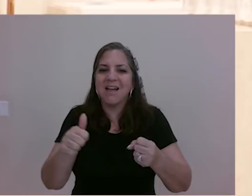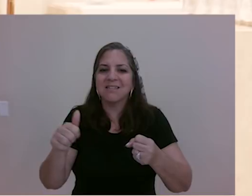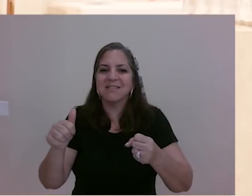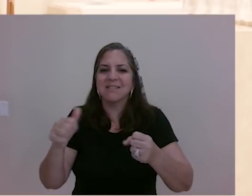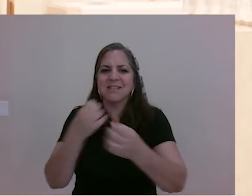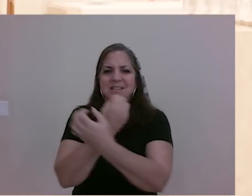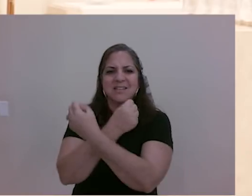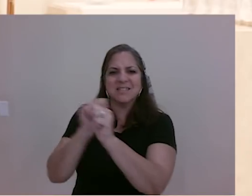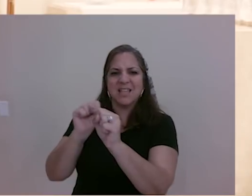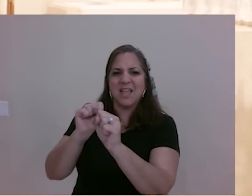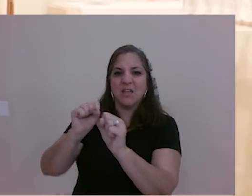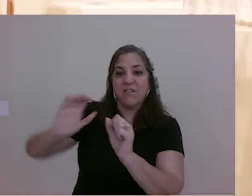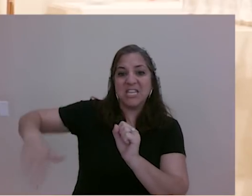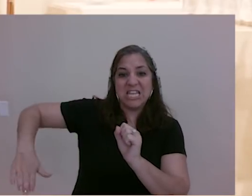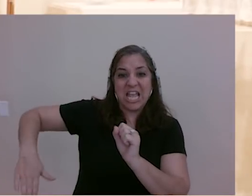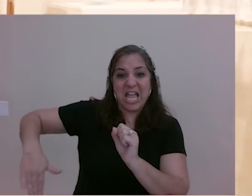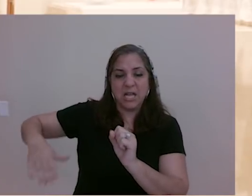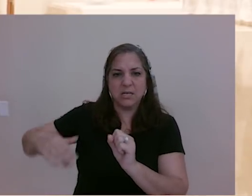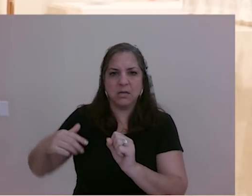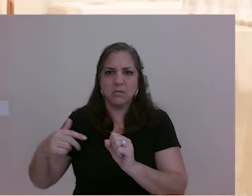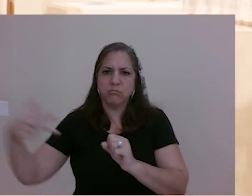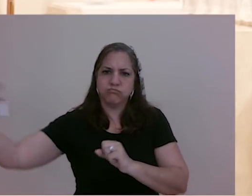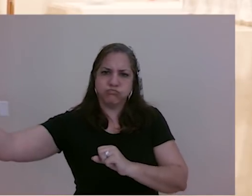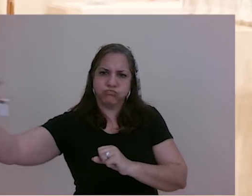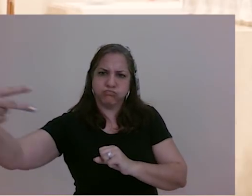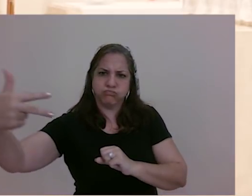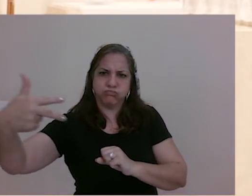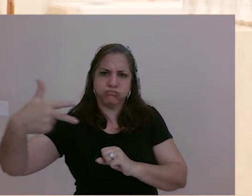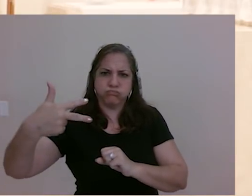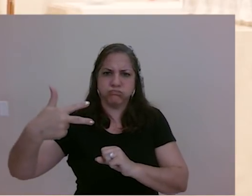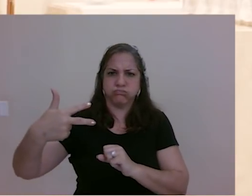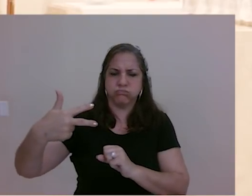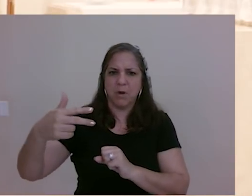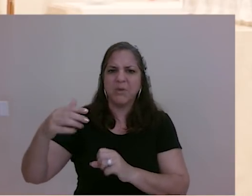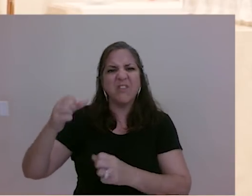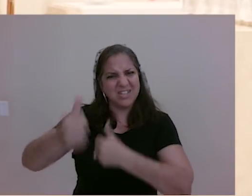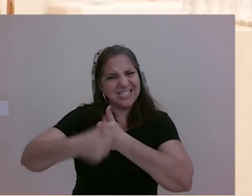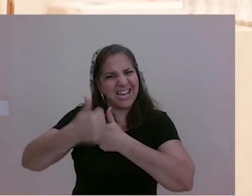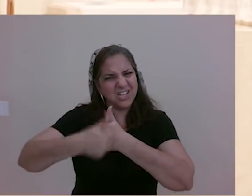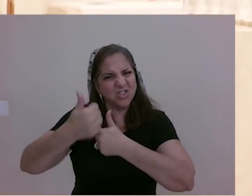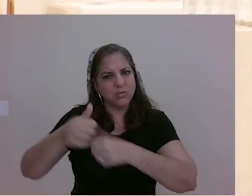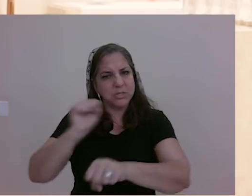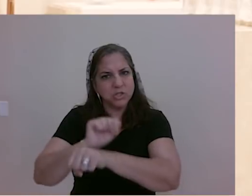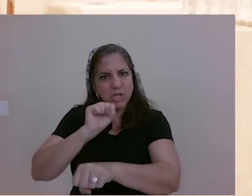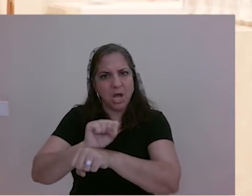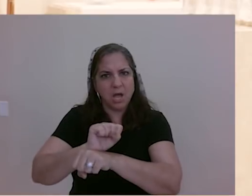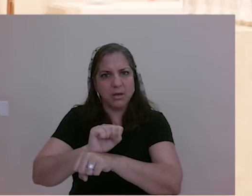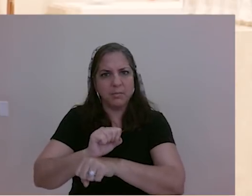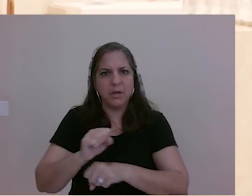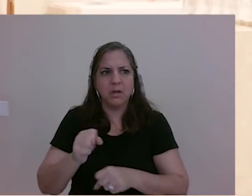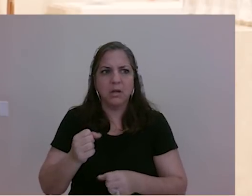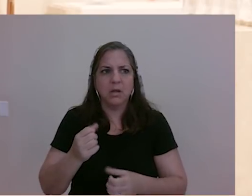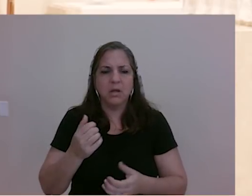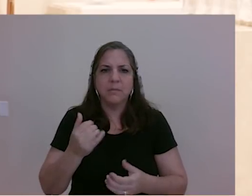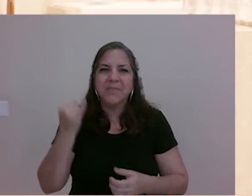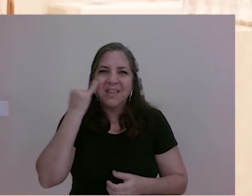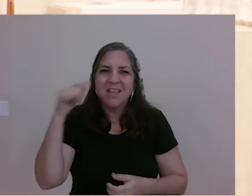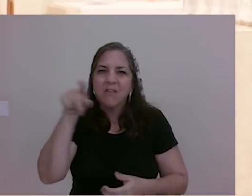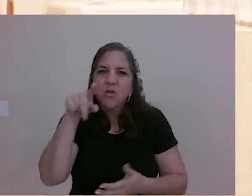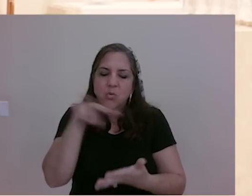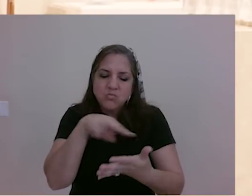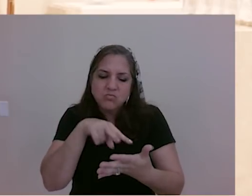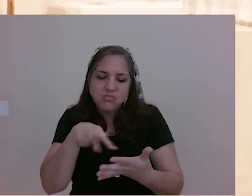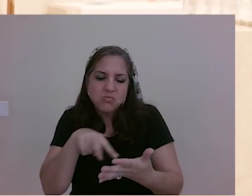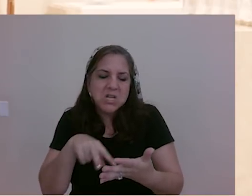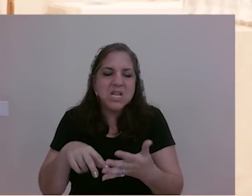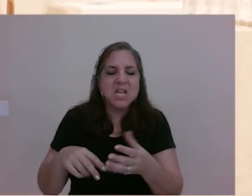did not race towards the gate to explode. So it was a very dangerous job. You can think, some of you, maybe if you're reading your